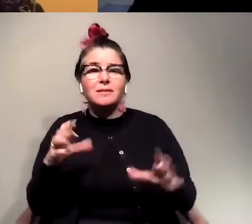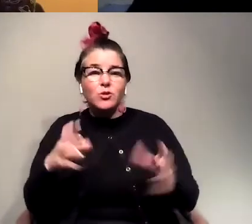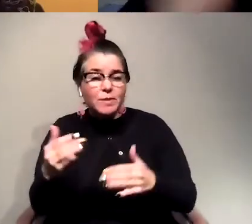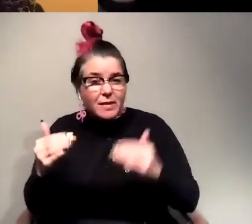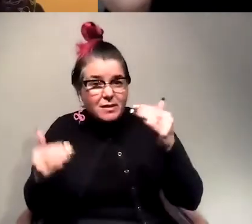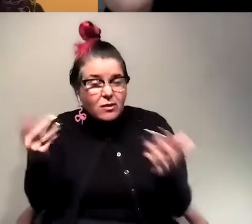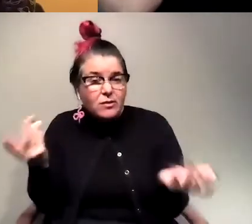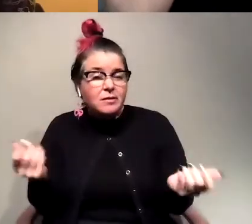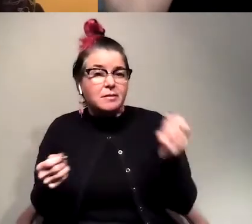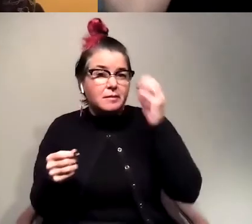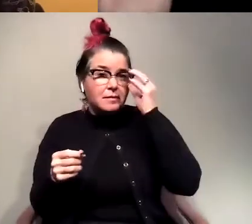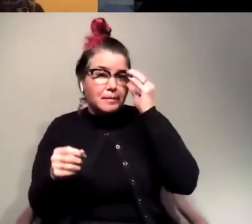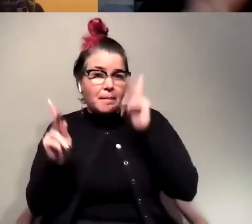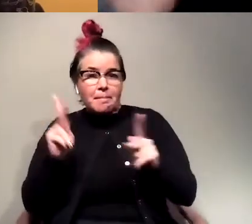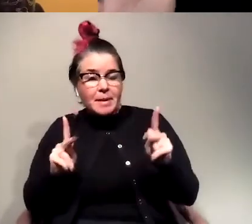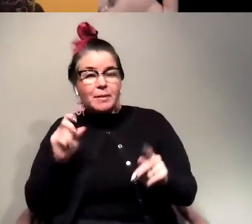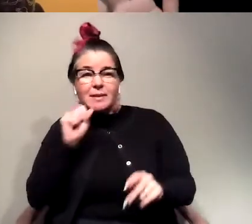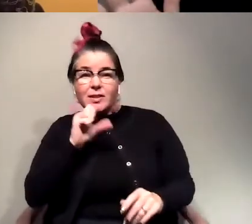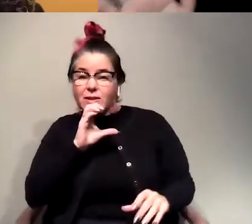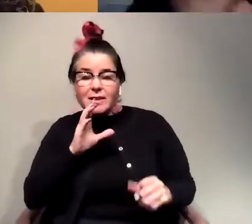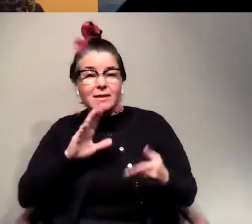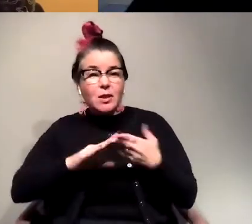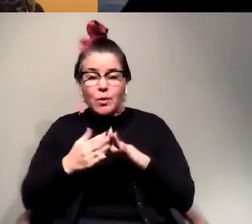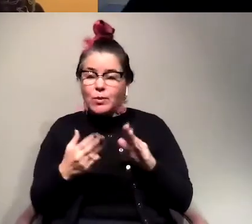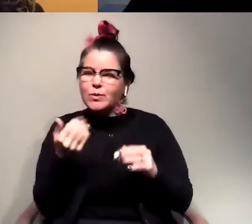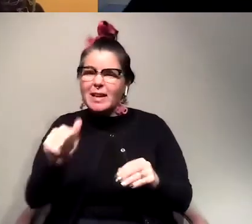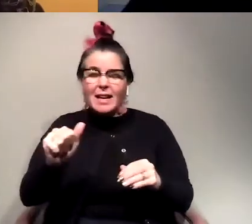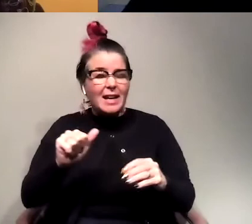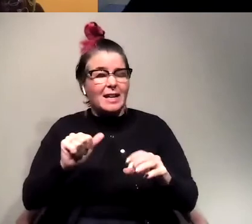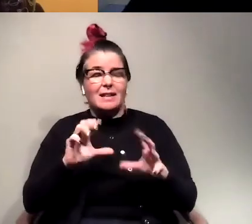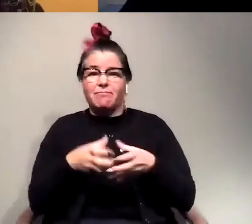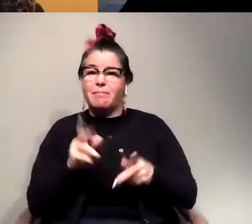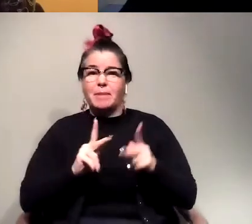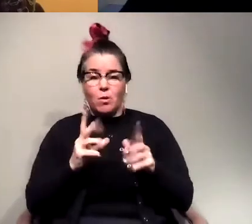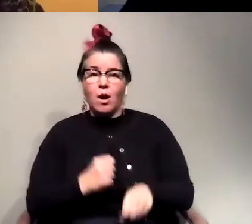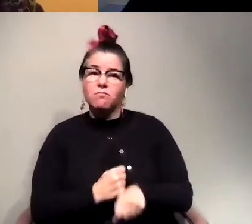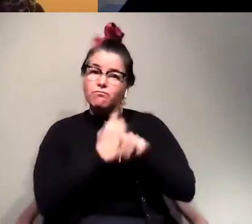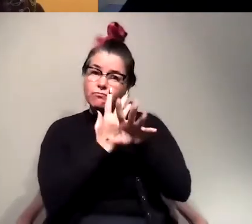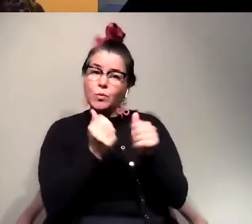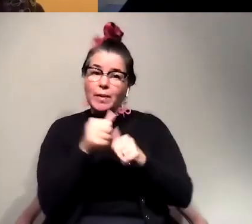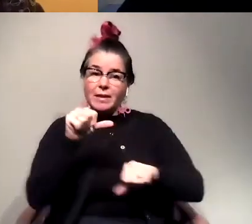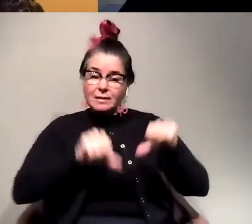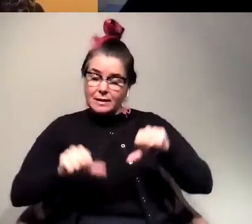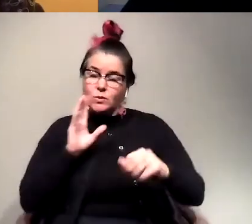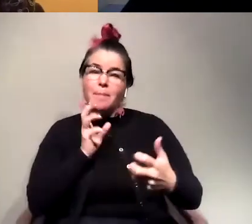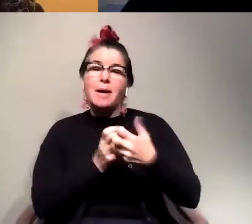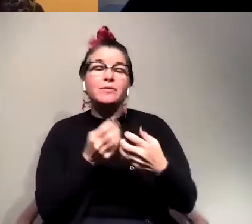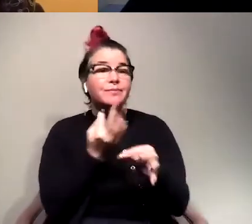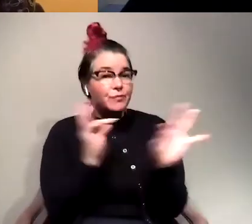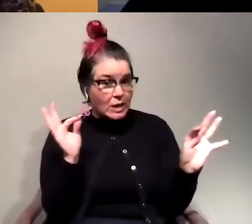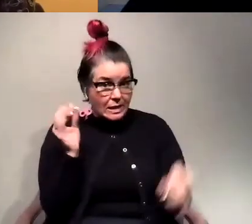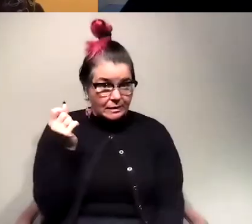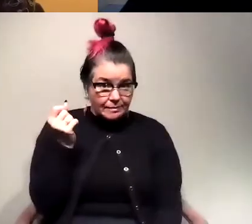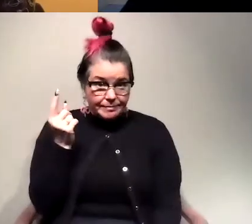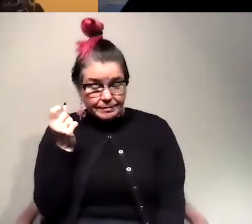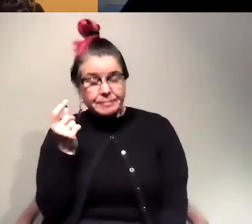at old folks communities, like any group of people that wants to talk to a scientist, we will match you up for free. And so